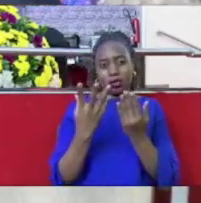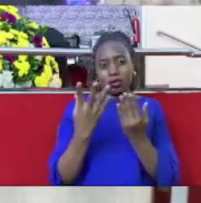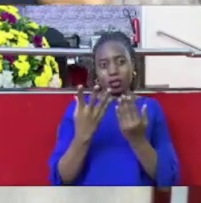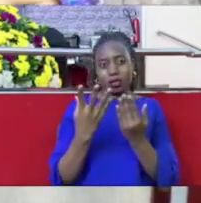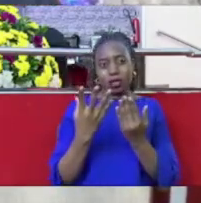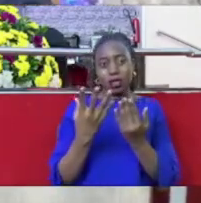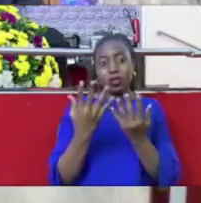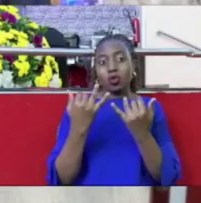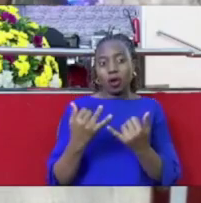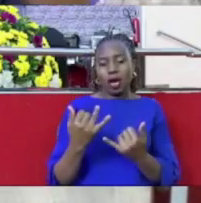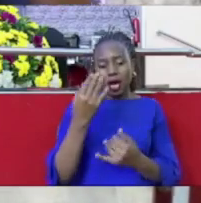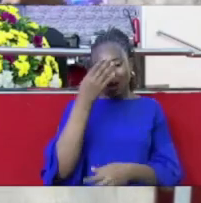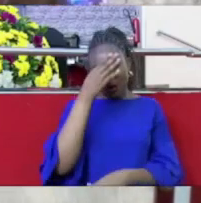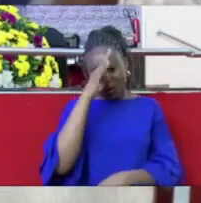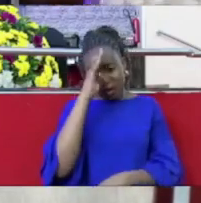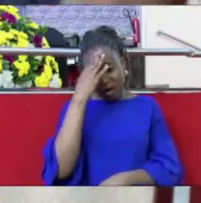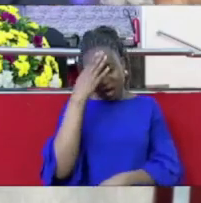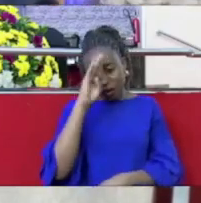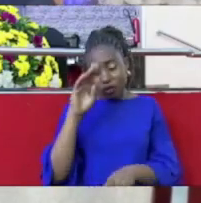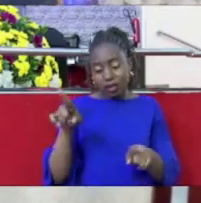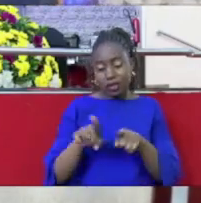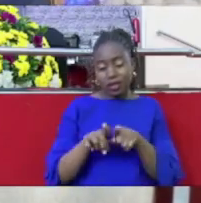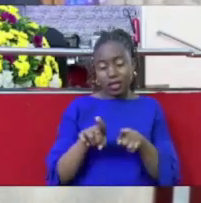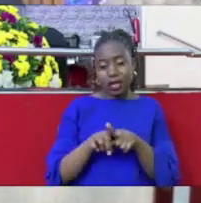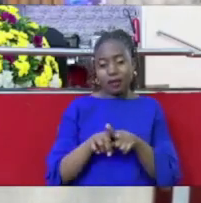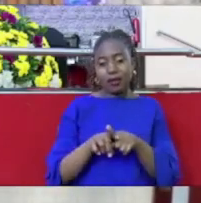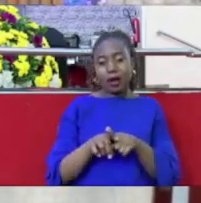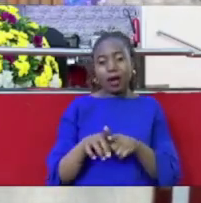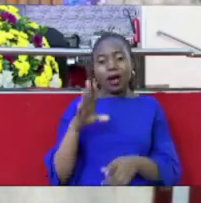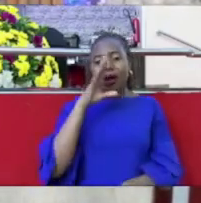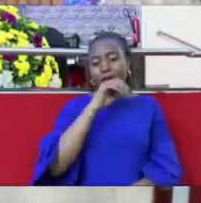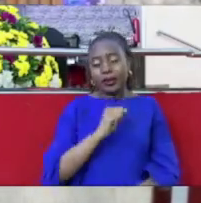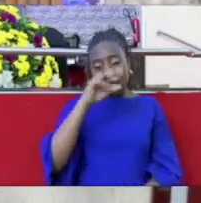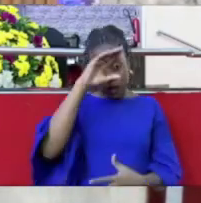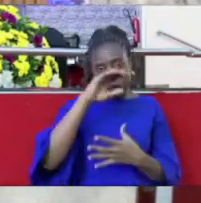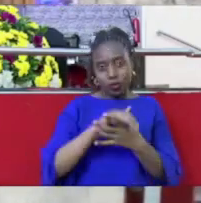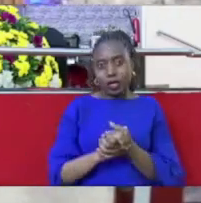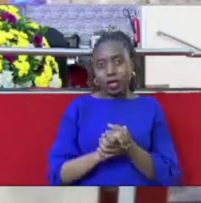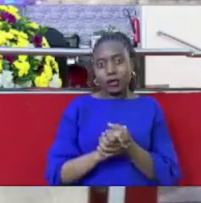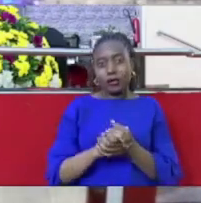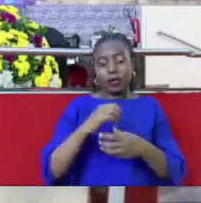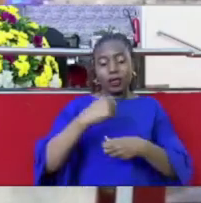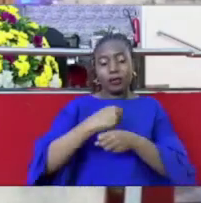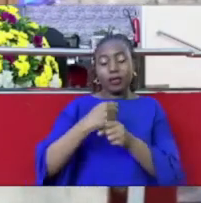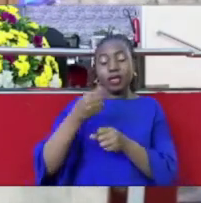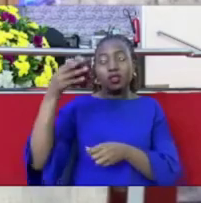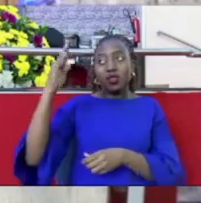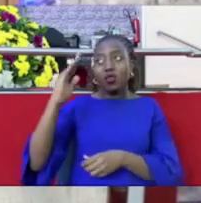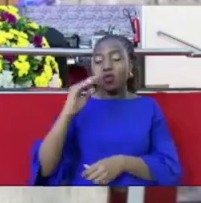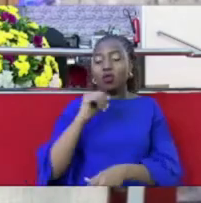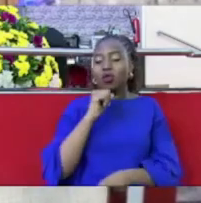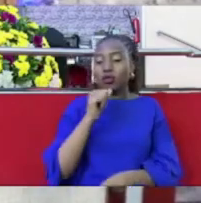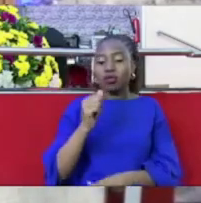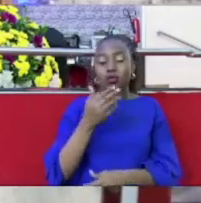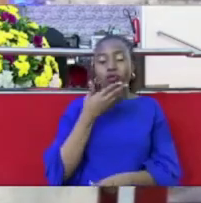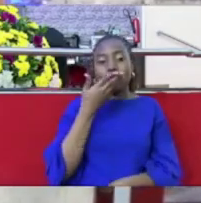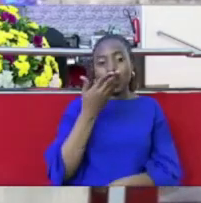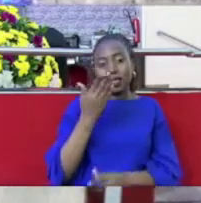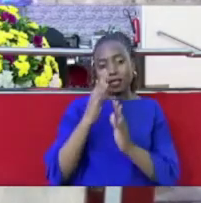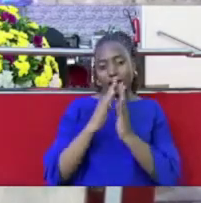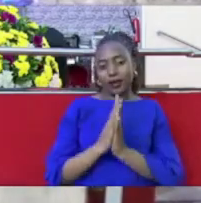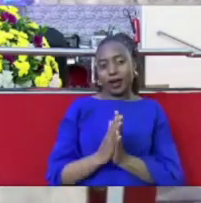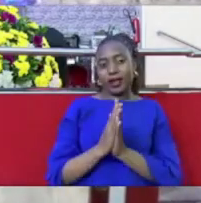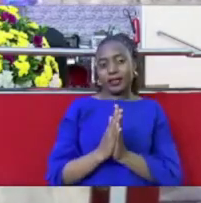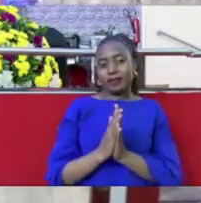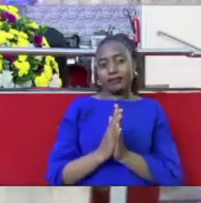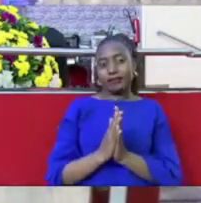kukosa kuamini na wasiwasi. Hinders God to answer prayer. Huwa linazuia Mungu kujibu maombi. The fourth point is that pride.